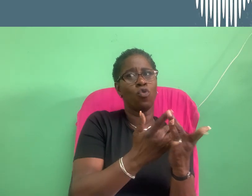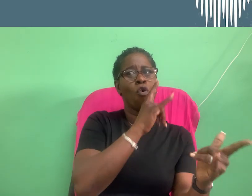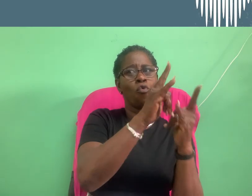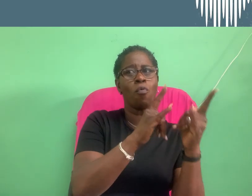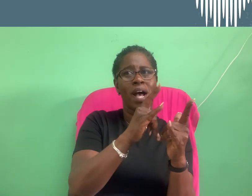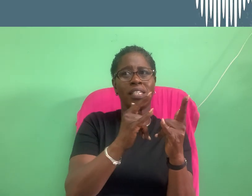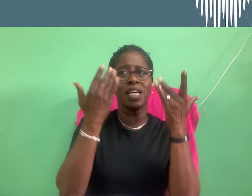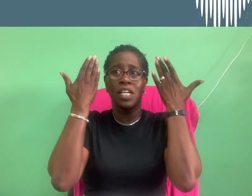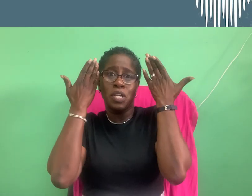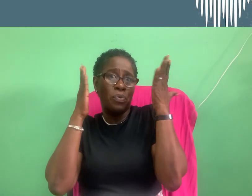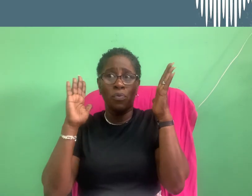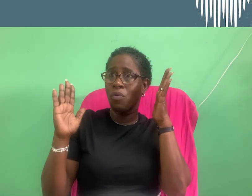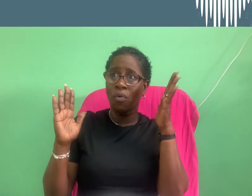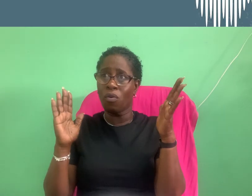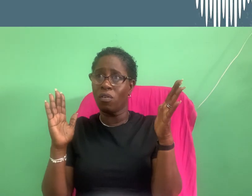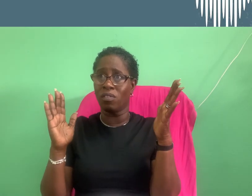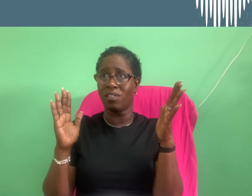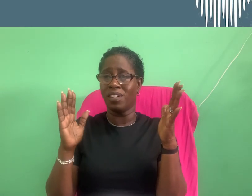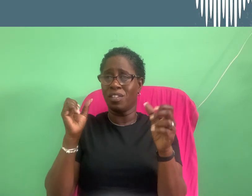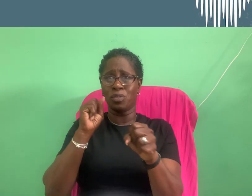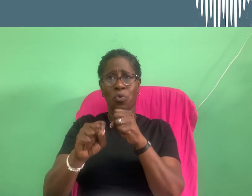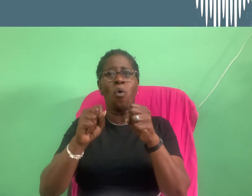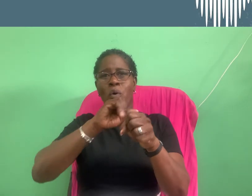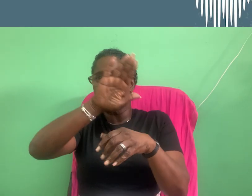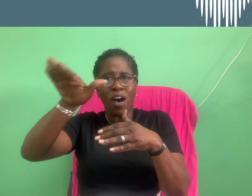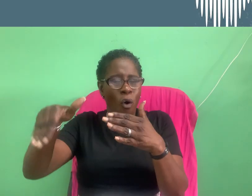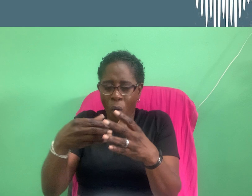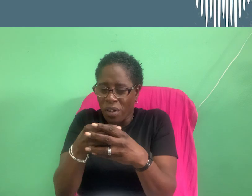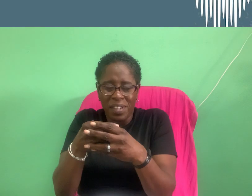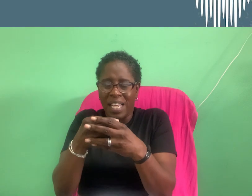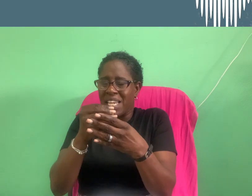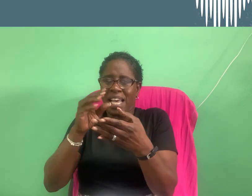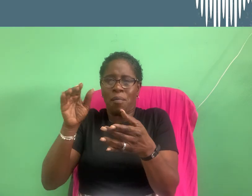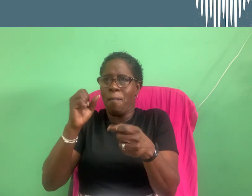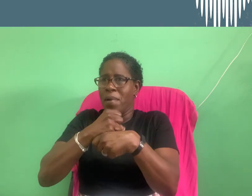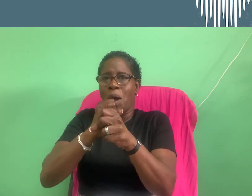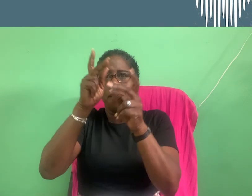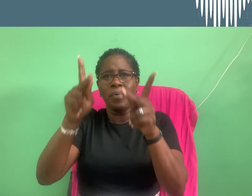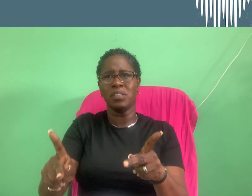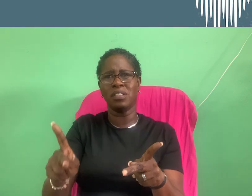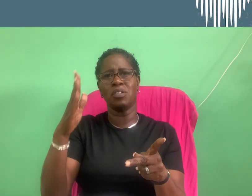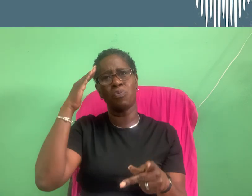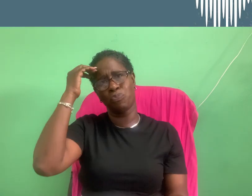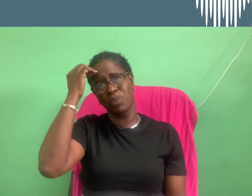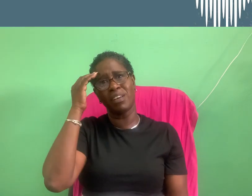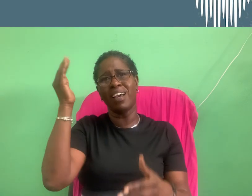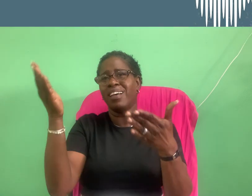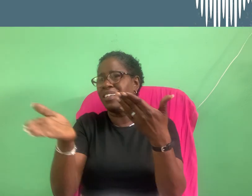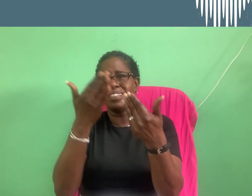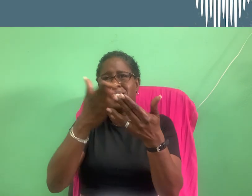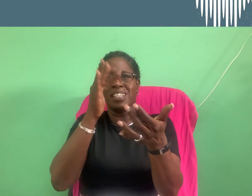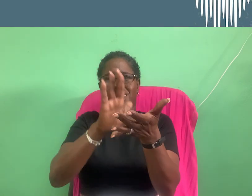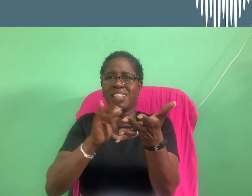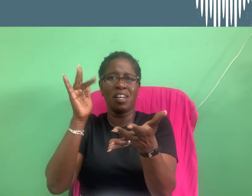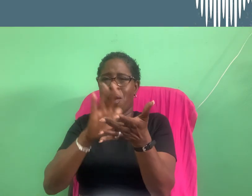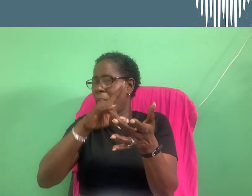that can play into multiplying those vulnerability factors, particularly in the realm of sexual exploitation. And with each